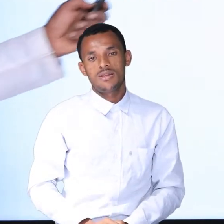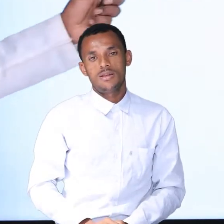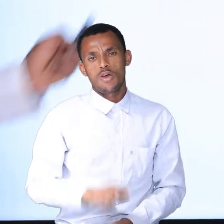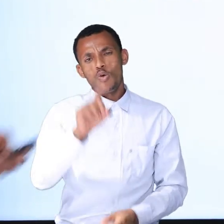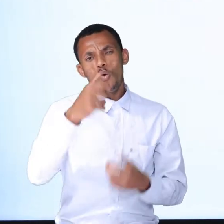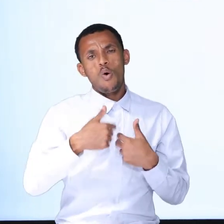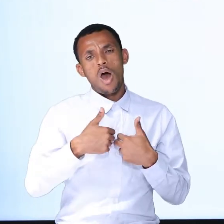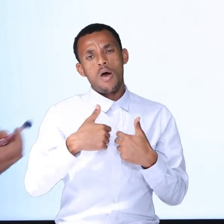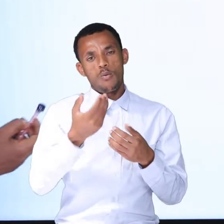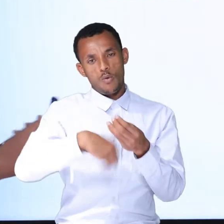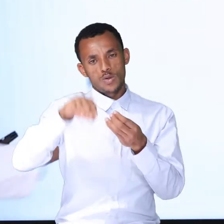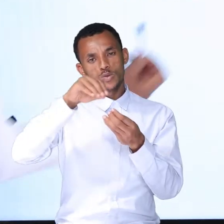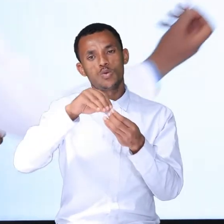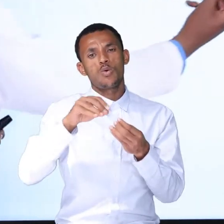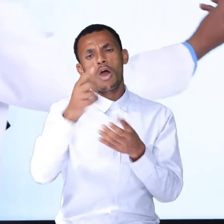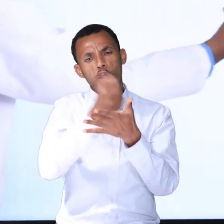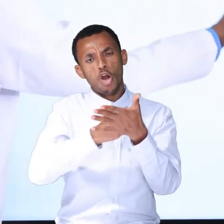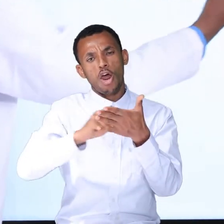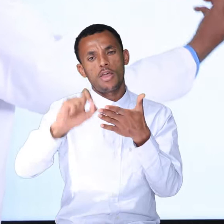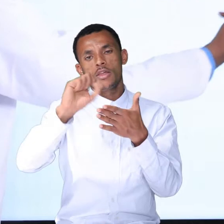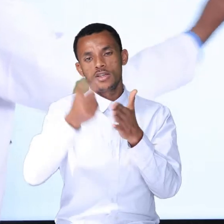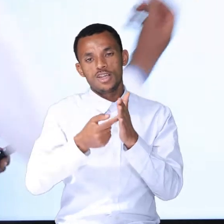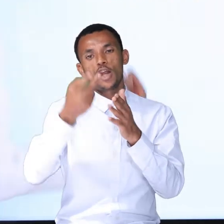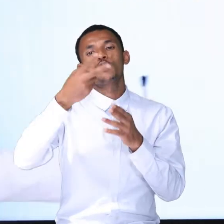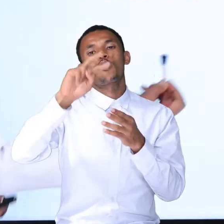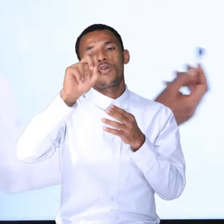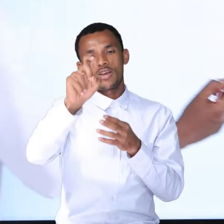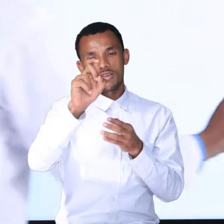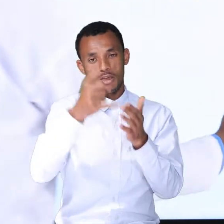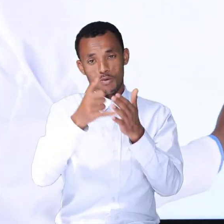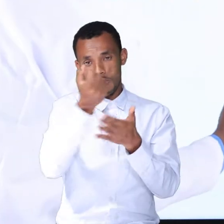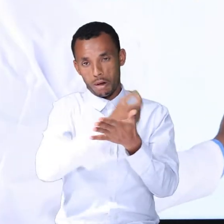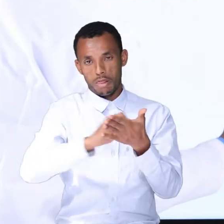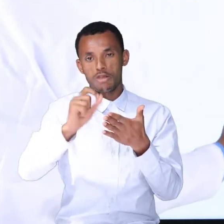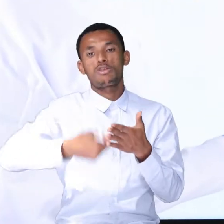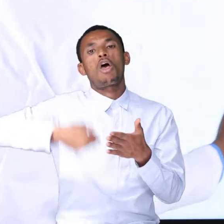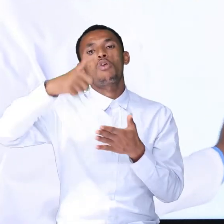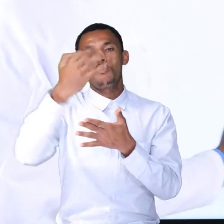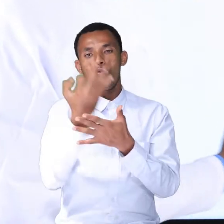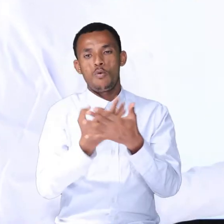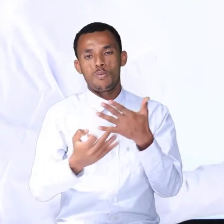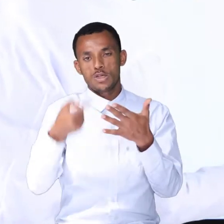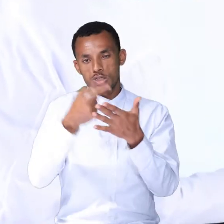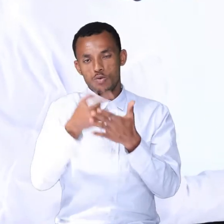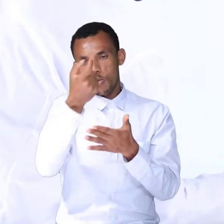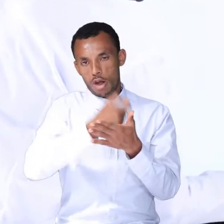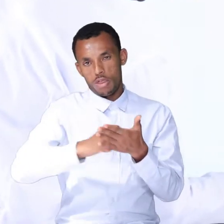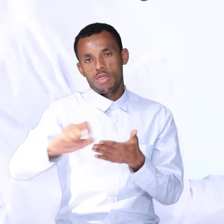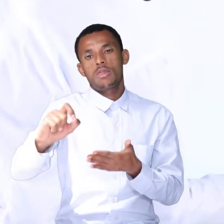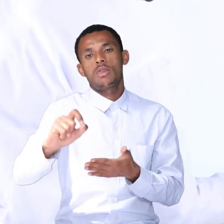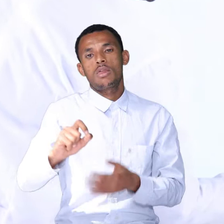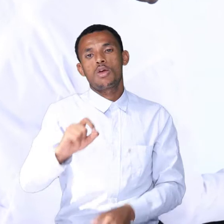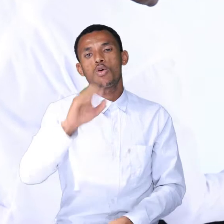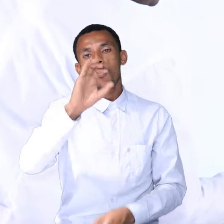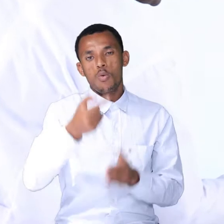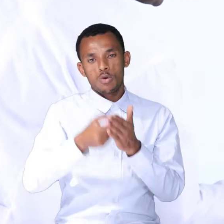You have, or else also you can write sine square of x, it could be written in the other form. This could be written also